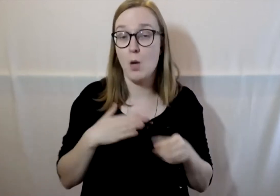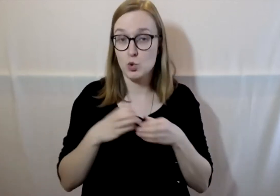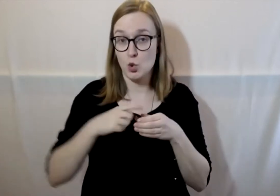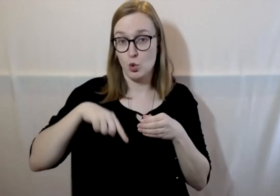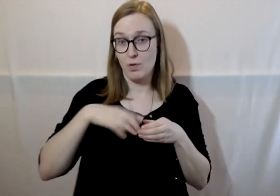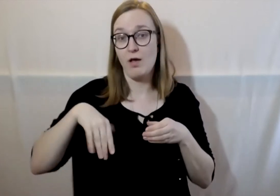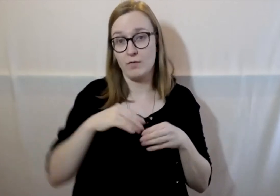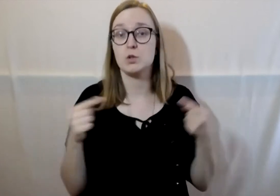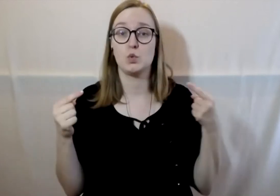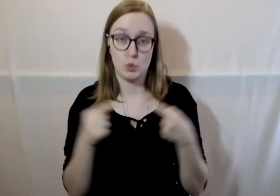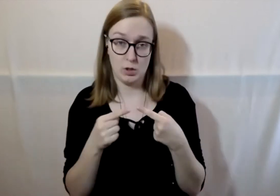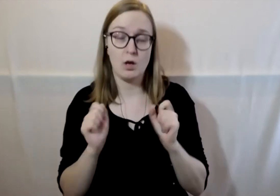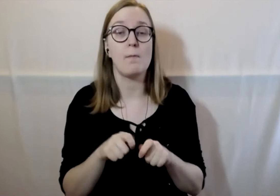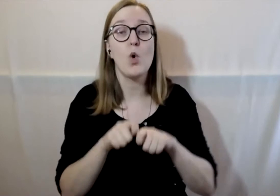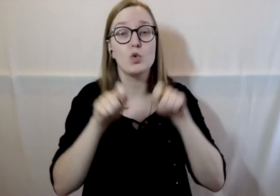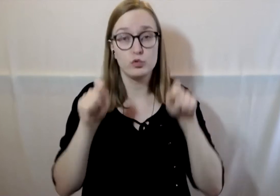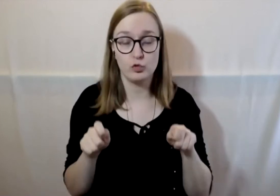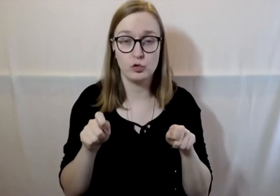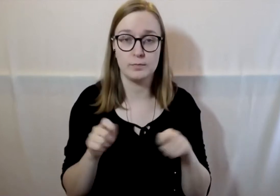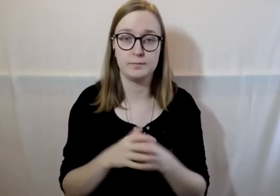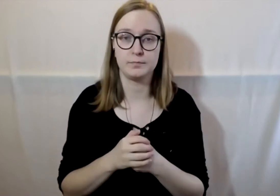we could start from